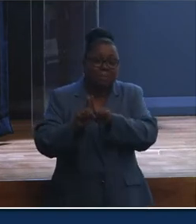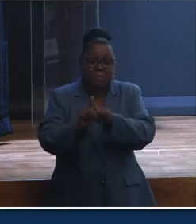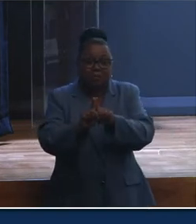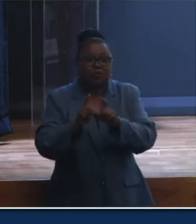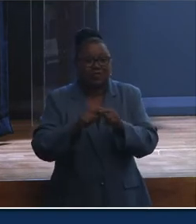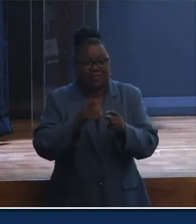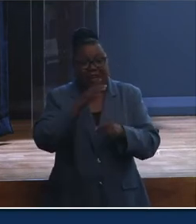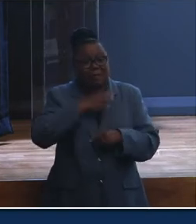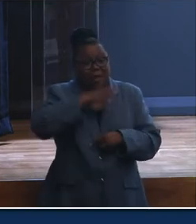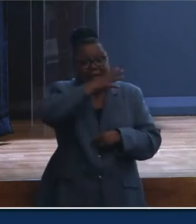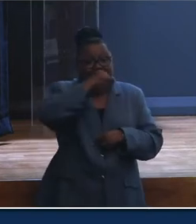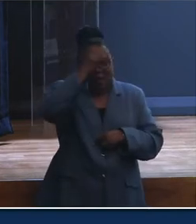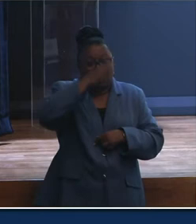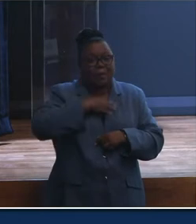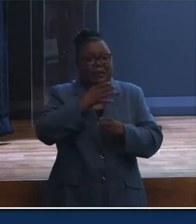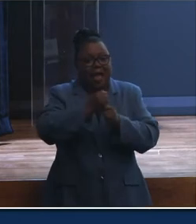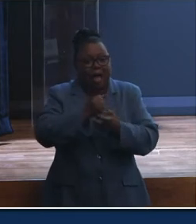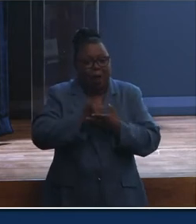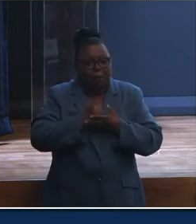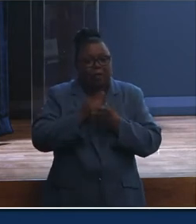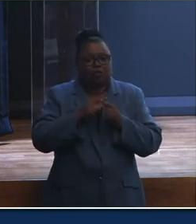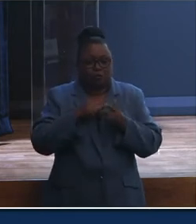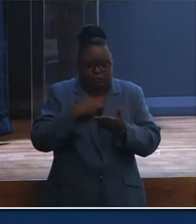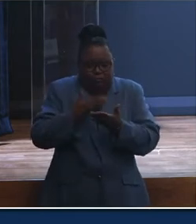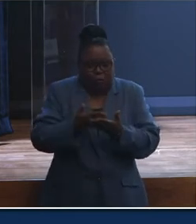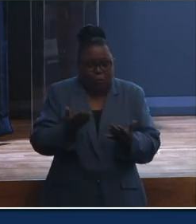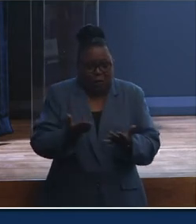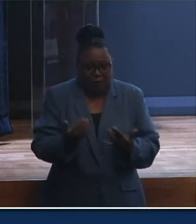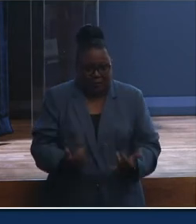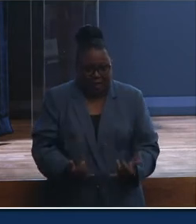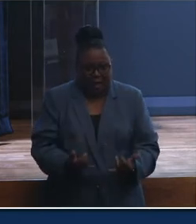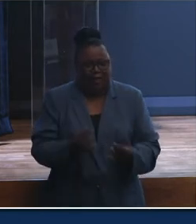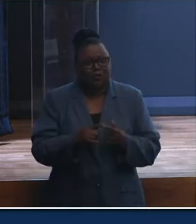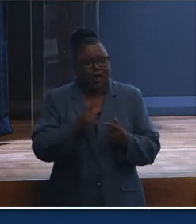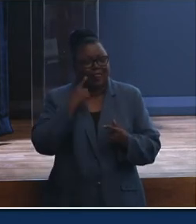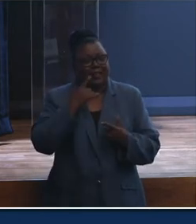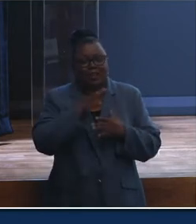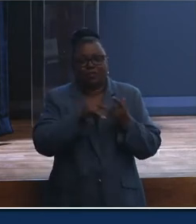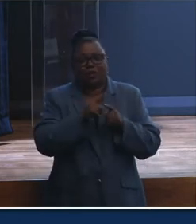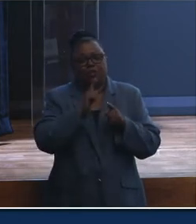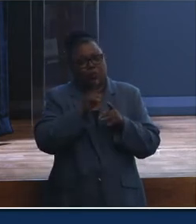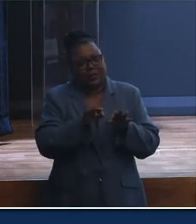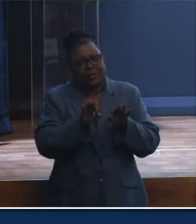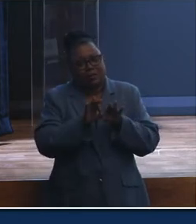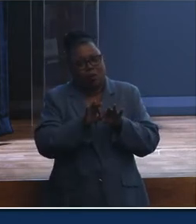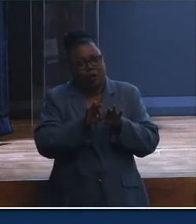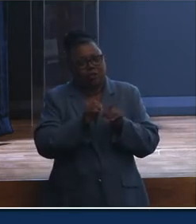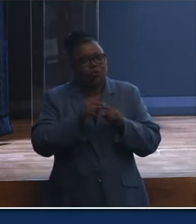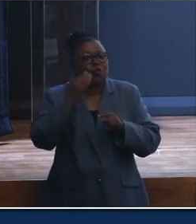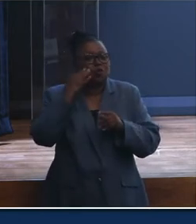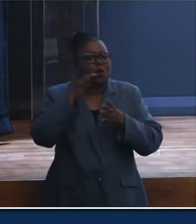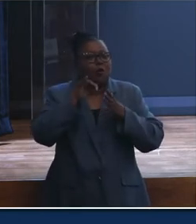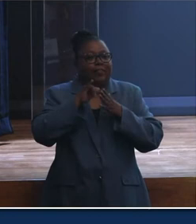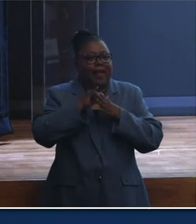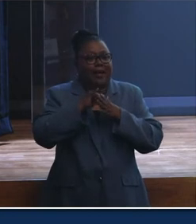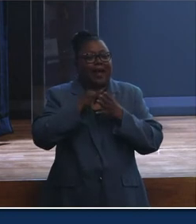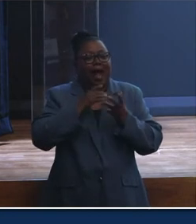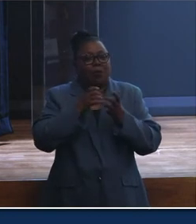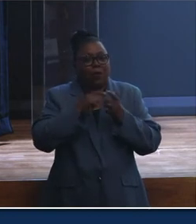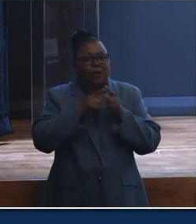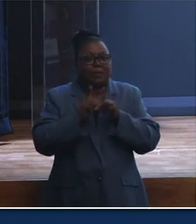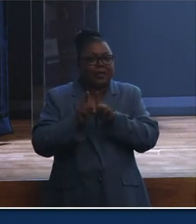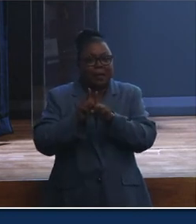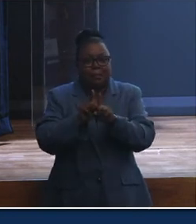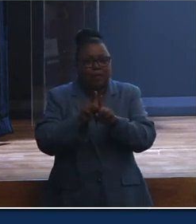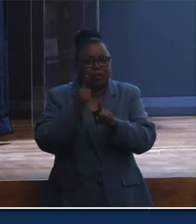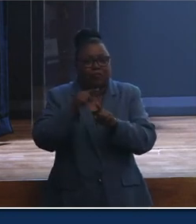I've had, men and women, who have helped get me to where I am today. So I think that's also very important, is to know that I want to be a